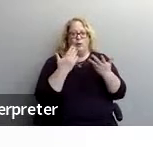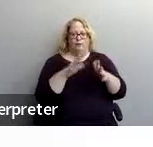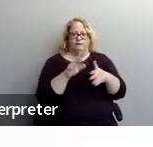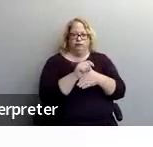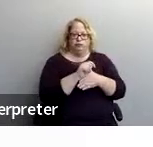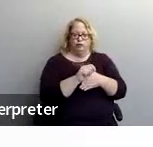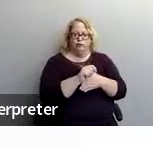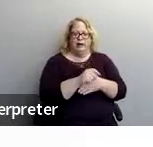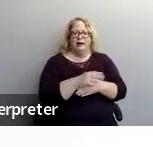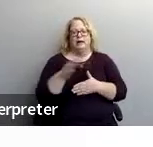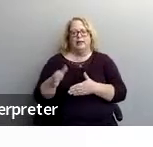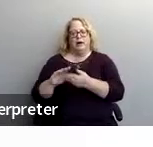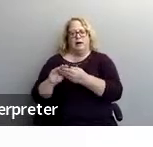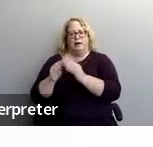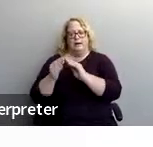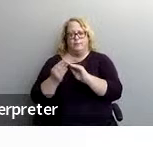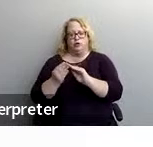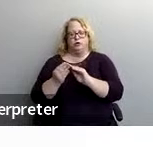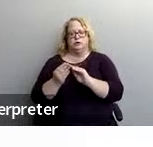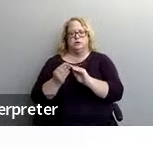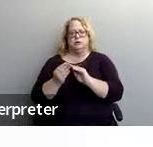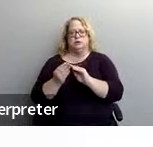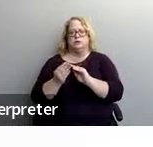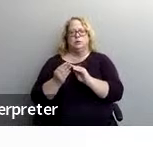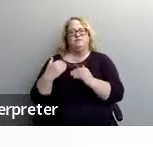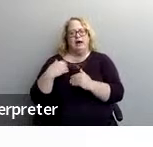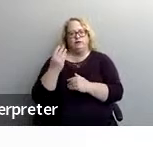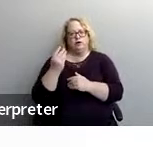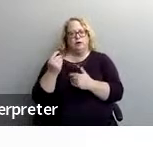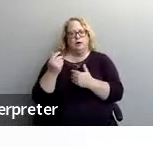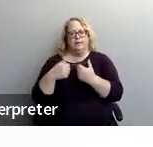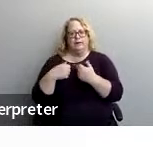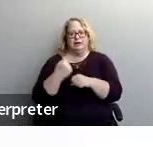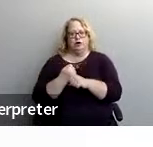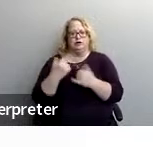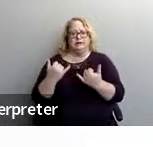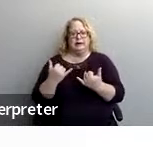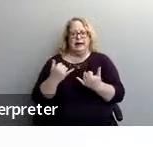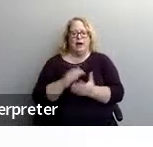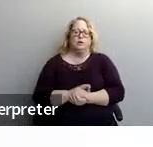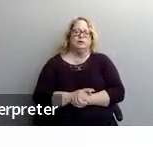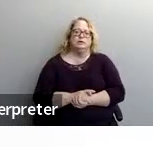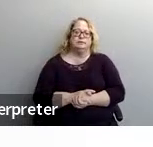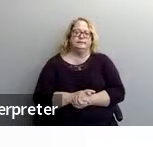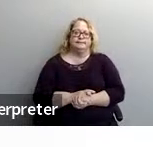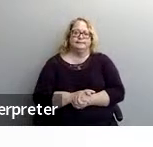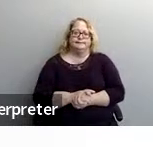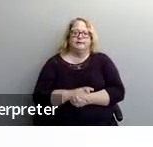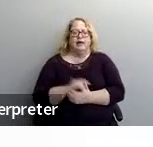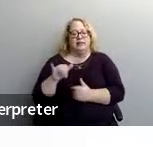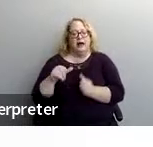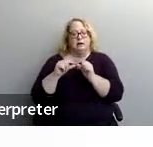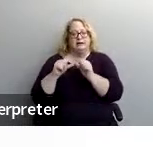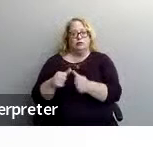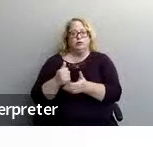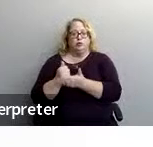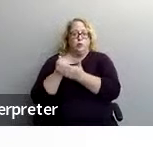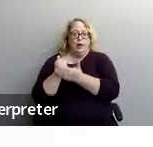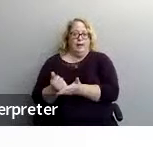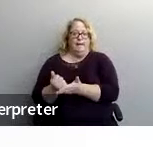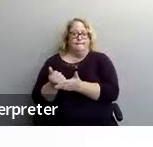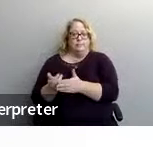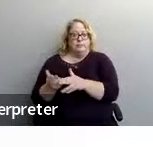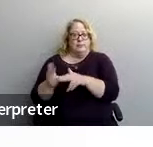training. And then numbers is one that we've had for a couple of years now, and that continues to help